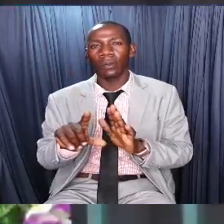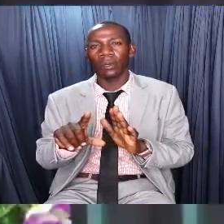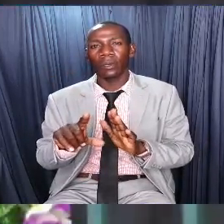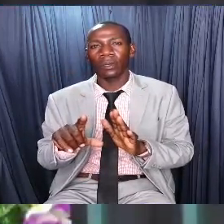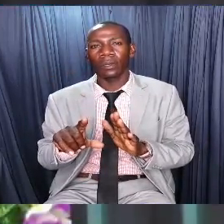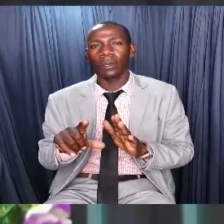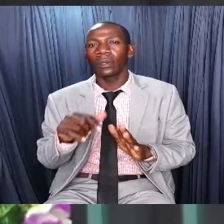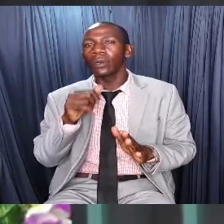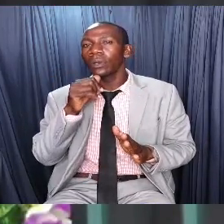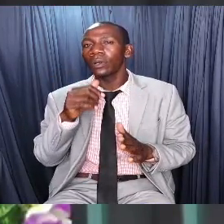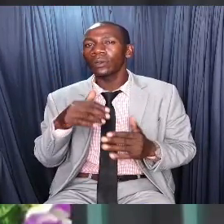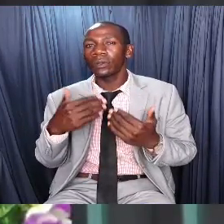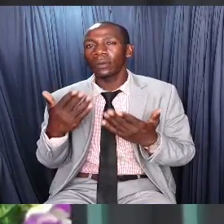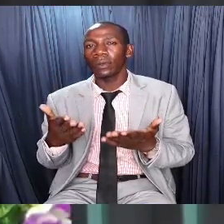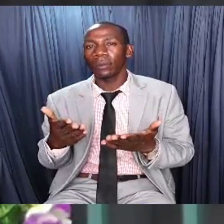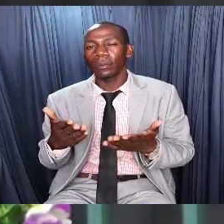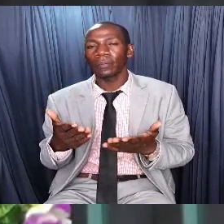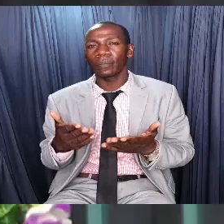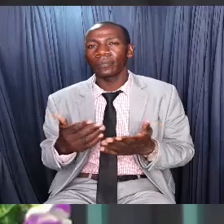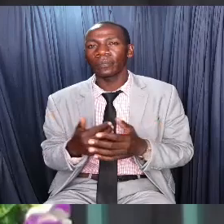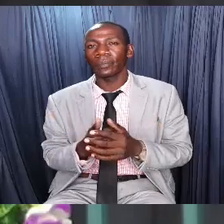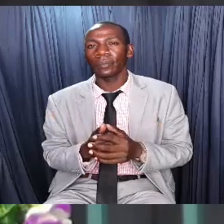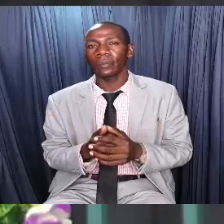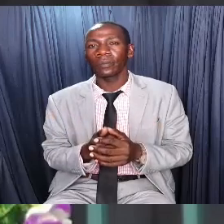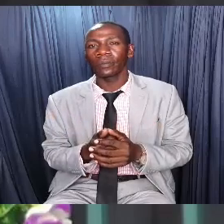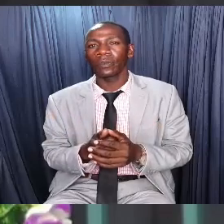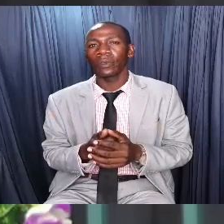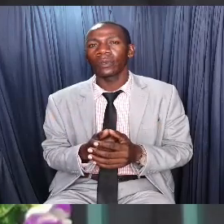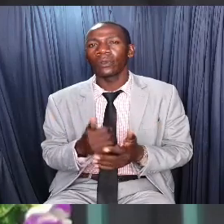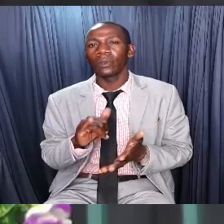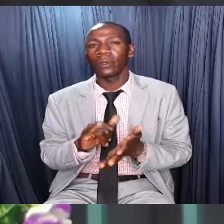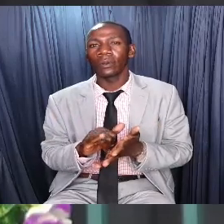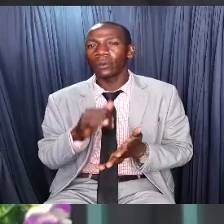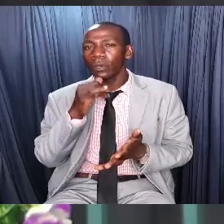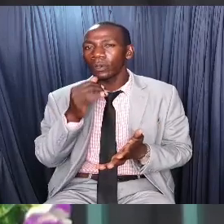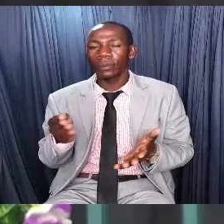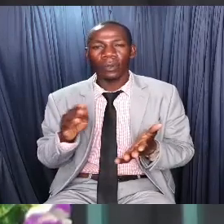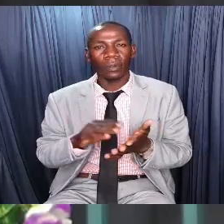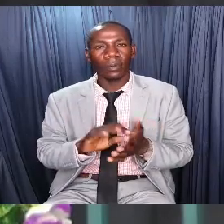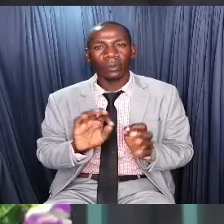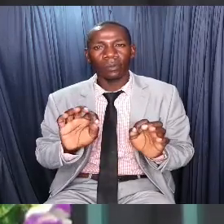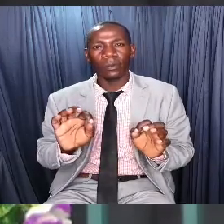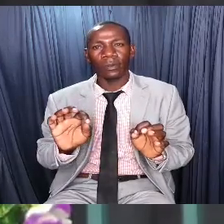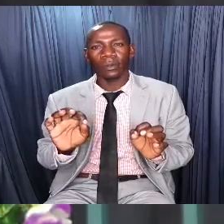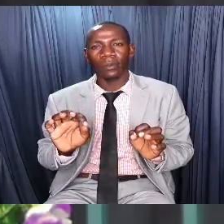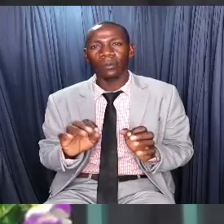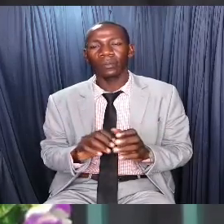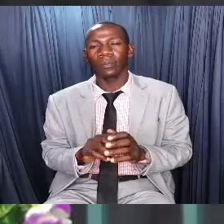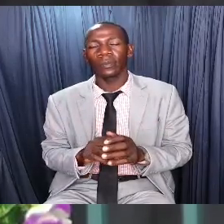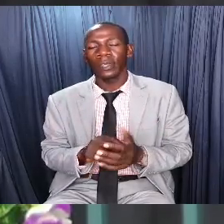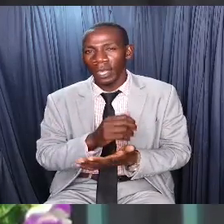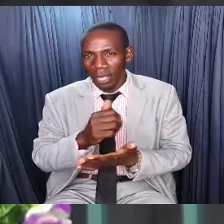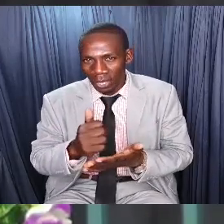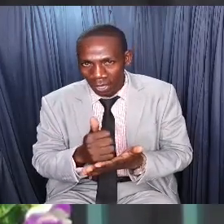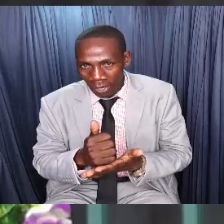leprosy. Wakashindwa kumfuata. They failed to follow him. Ndio maana hakuwarekeshea. That's why he never restored the leprosy in them again. Bwana